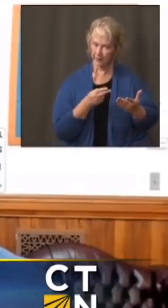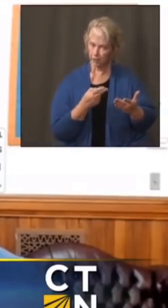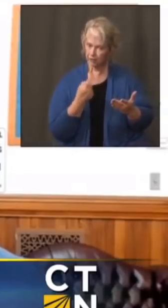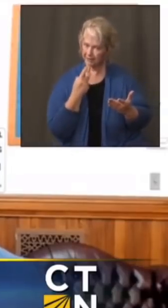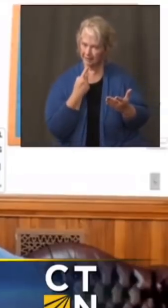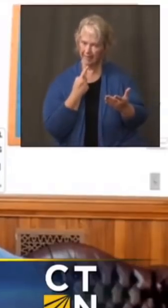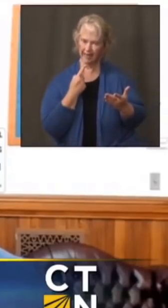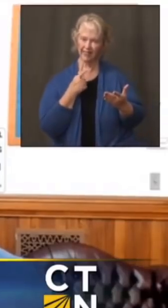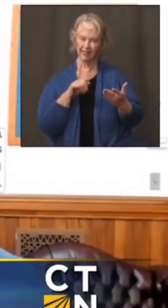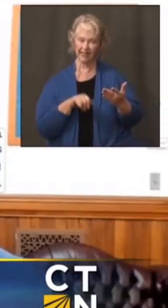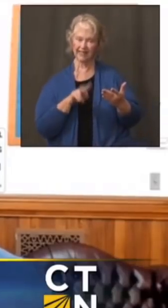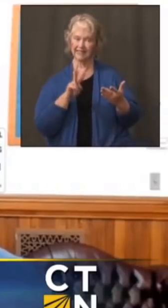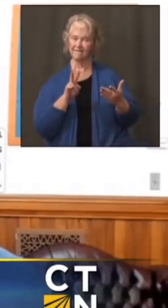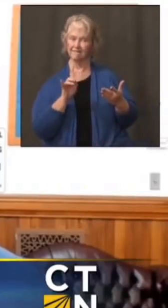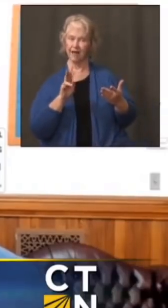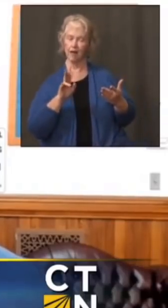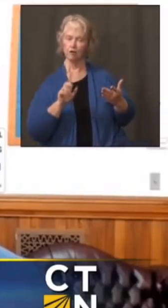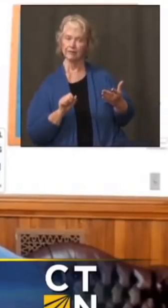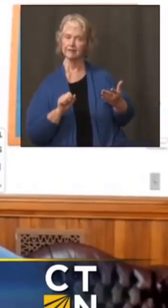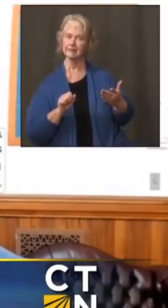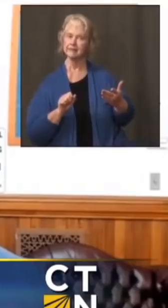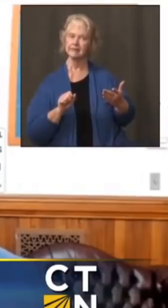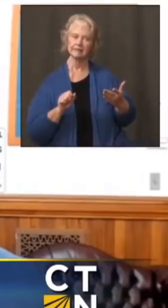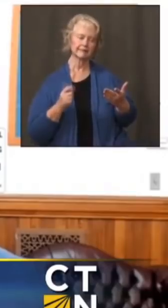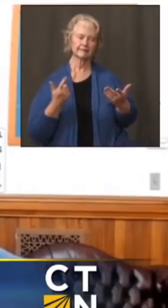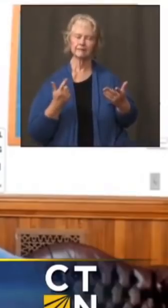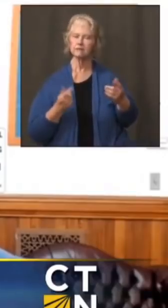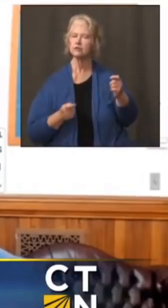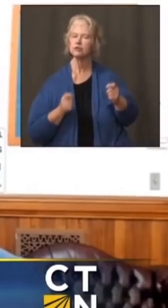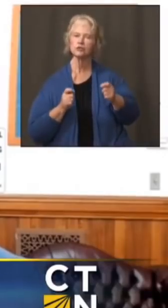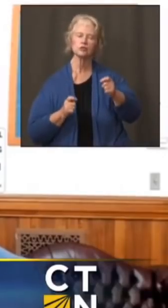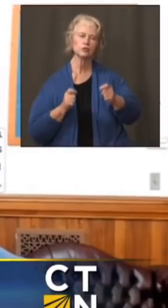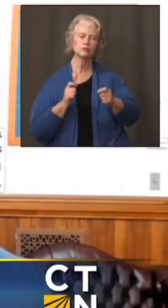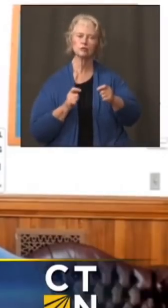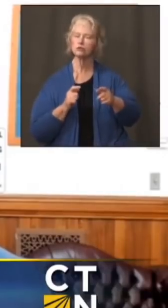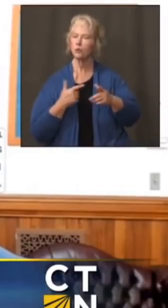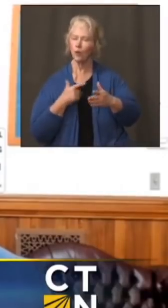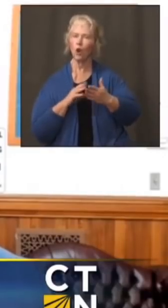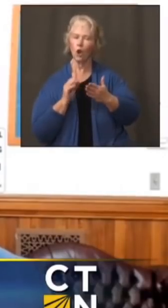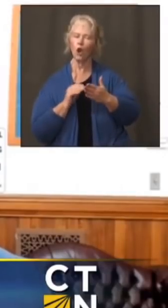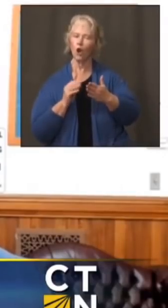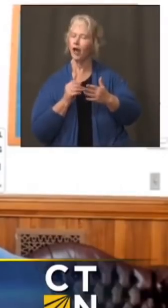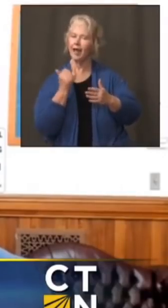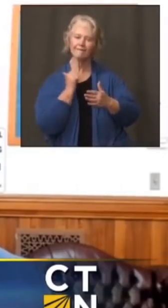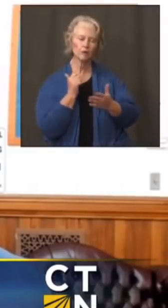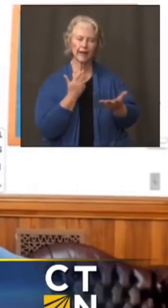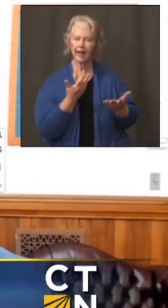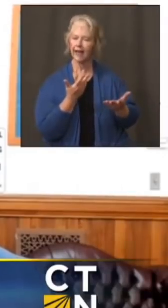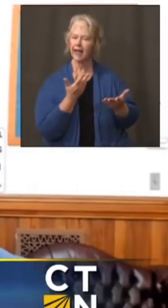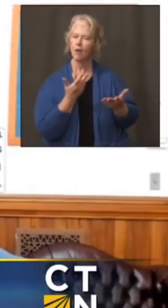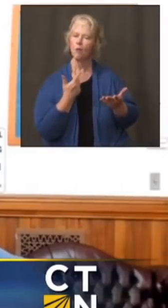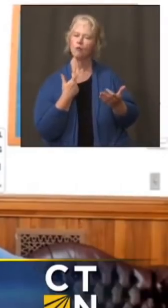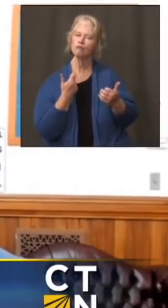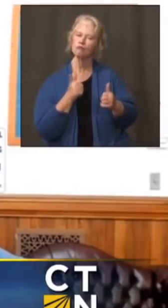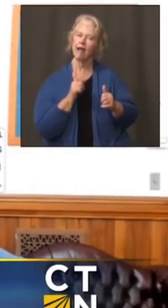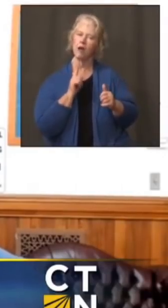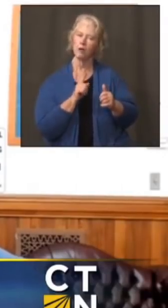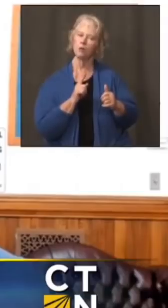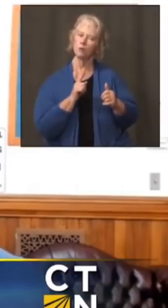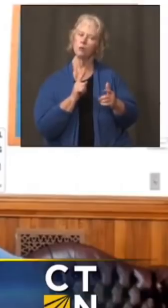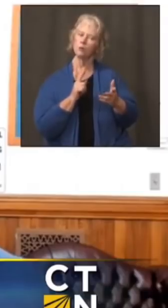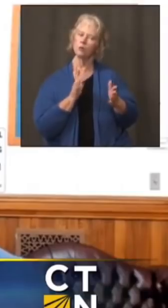this is a virus that is ever moving. You're learning something new every day, and we're looking to make sure that we're staying above